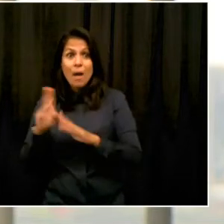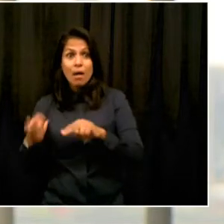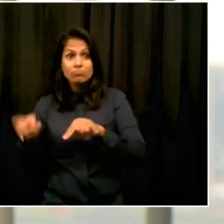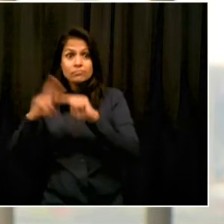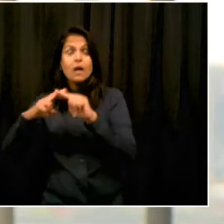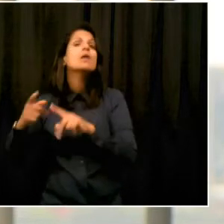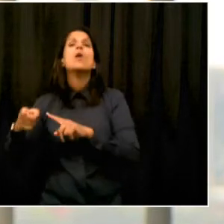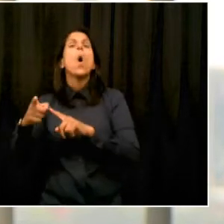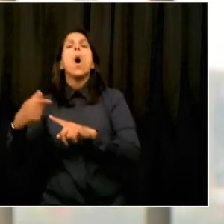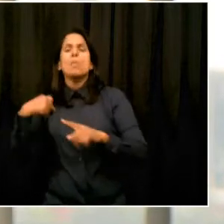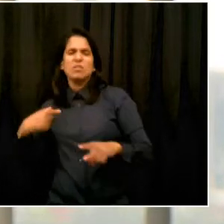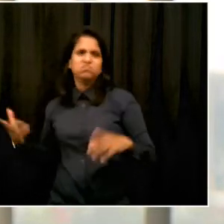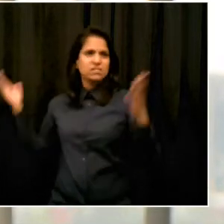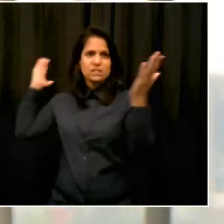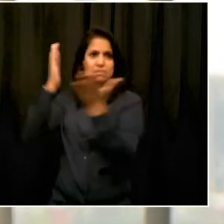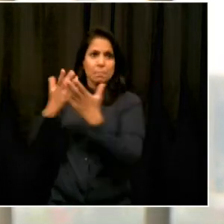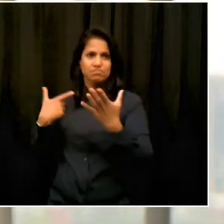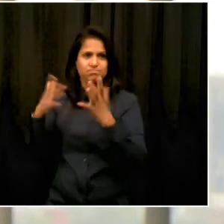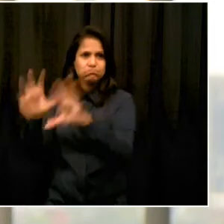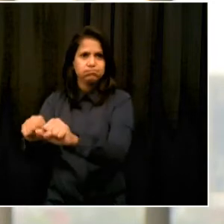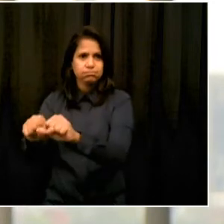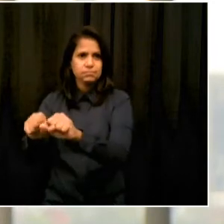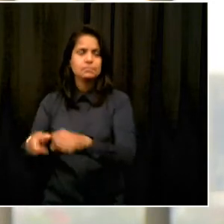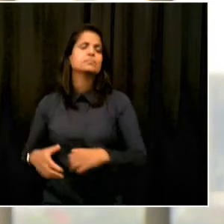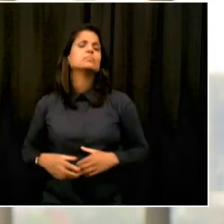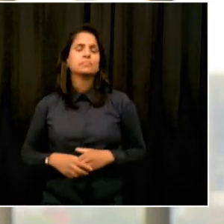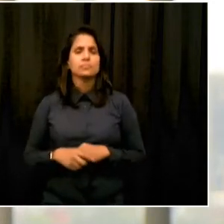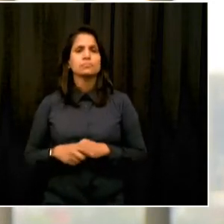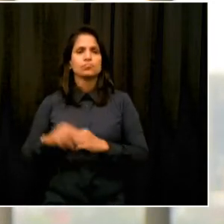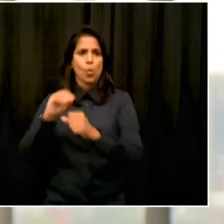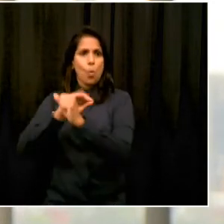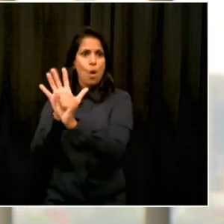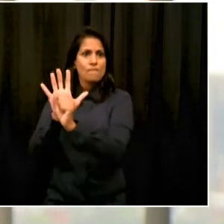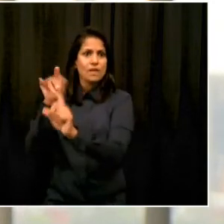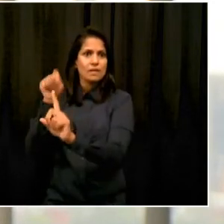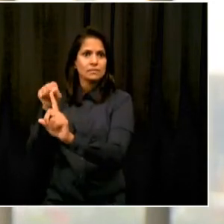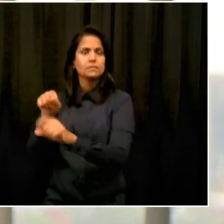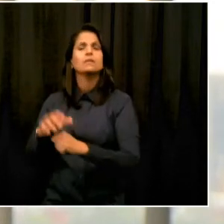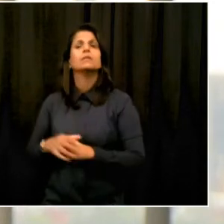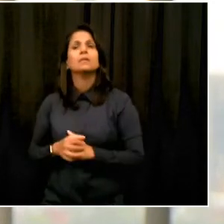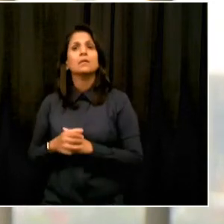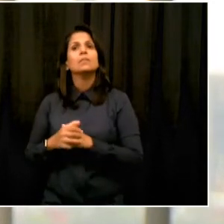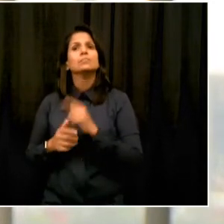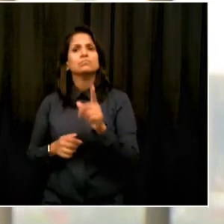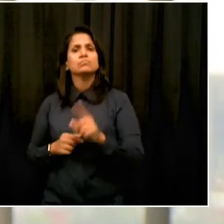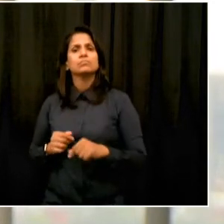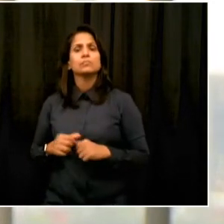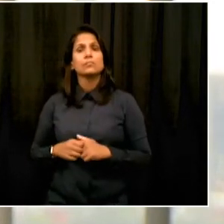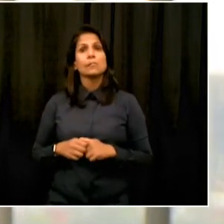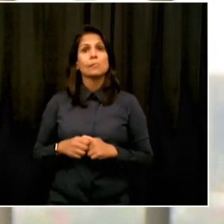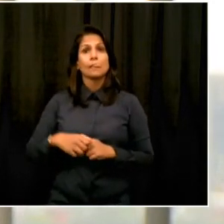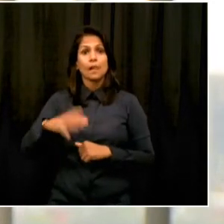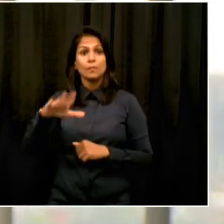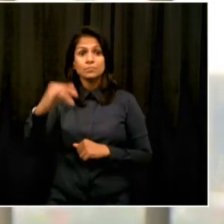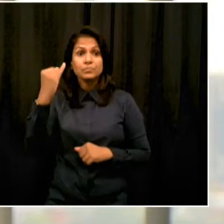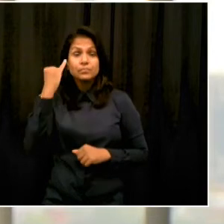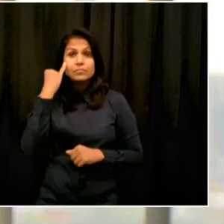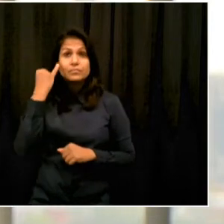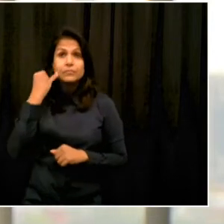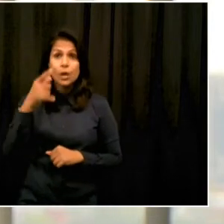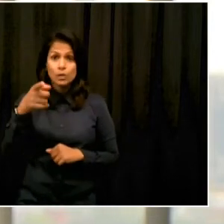so. And if you lived in one of those neighborhoods and you were inclined to worship, would you attend services